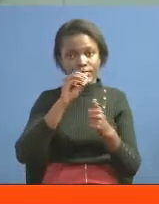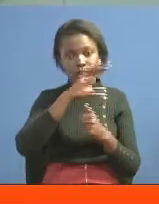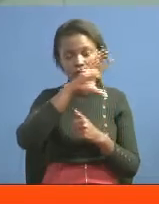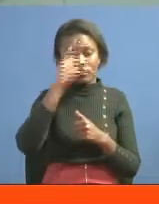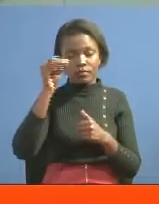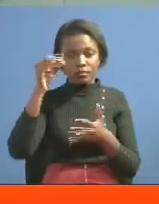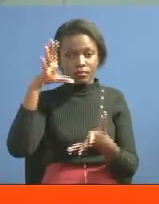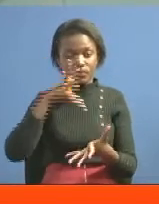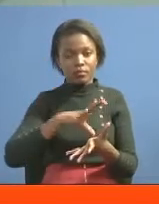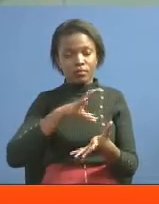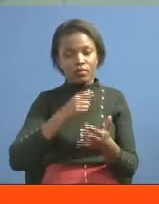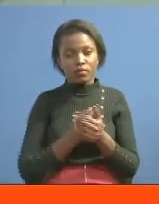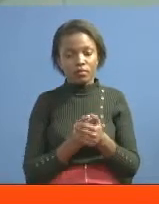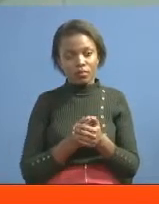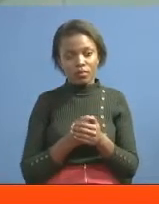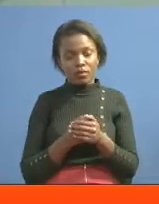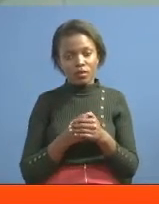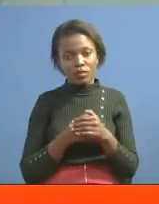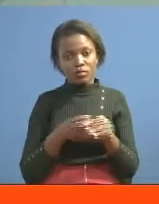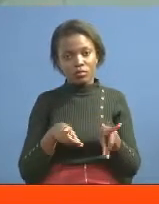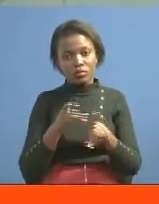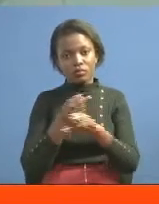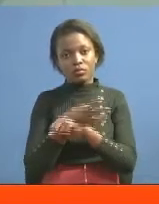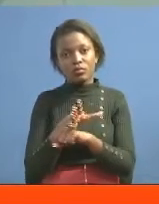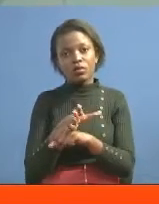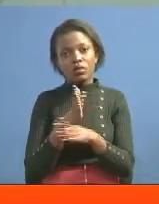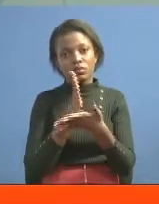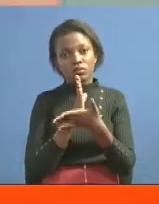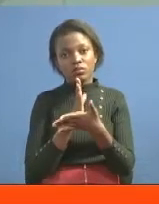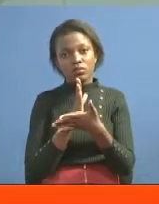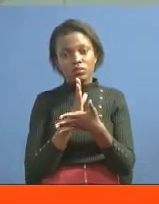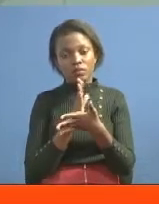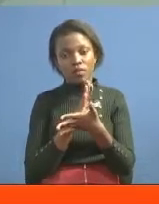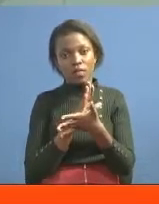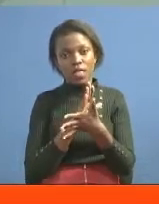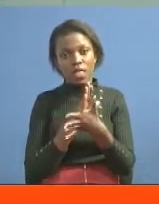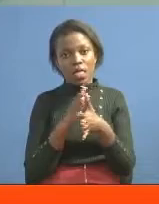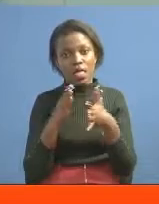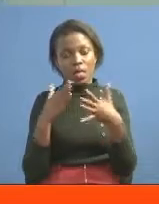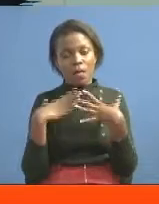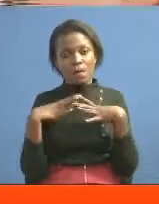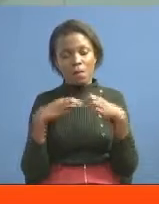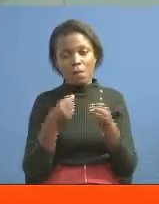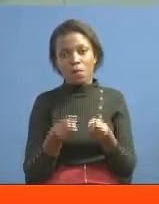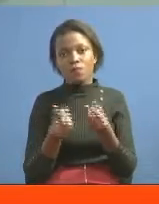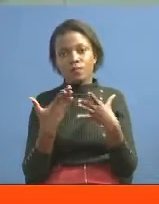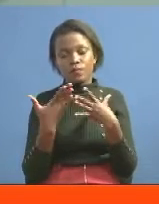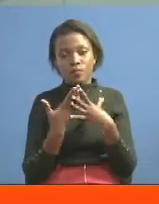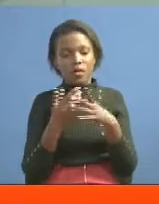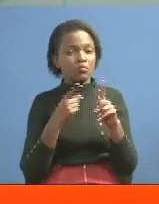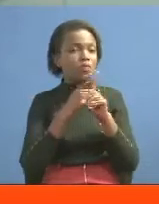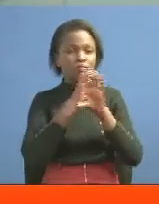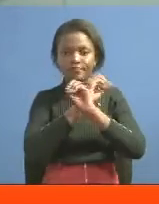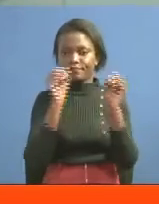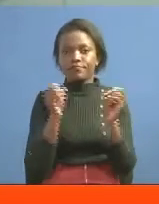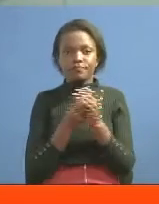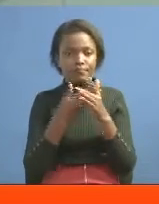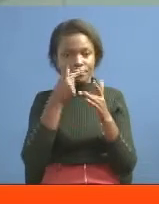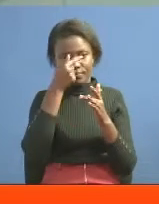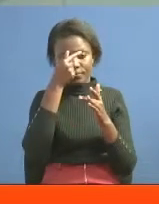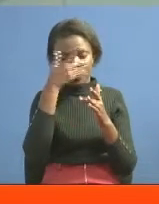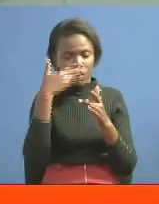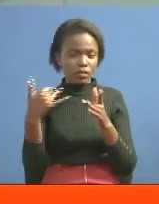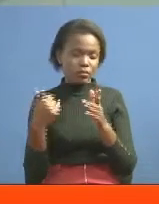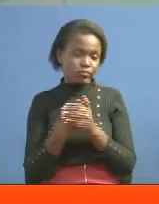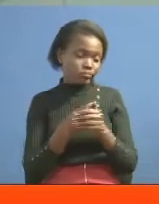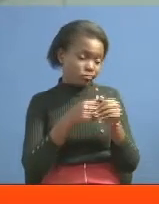period. And so you can imagine what is happening. And of course, most of the people are not even traveling because it is safer to stay at home. And